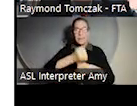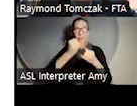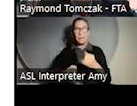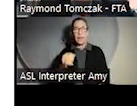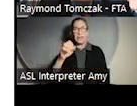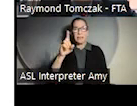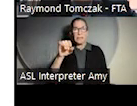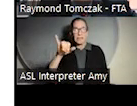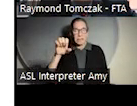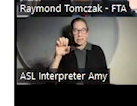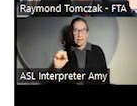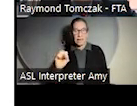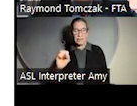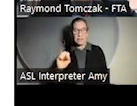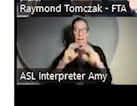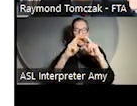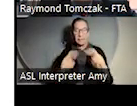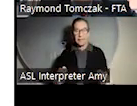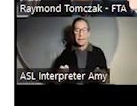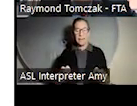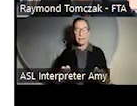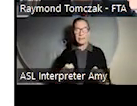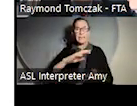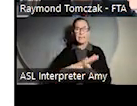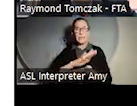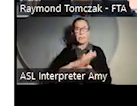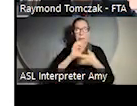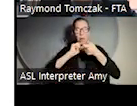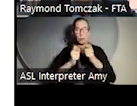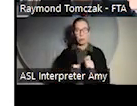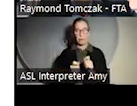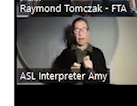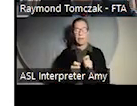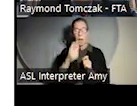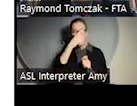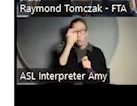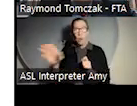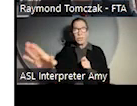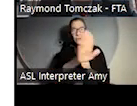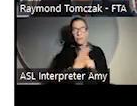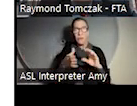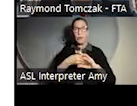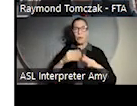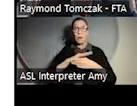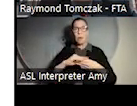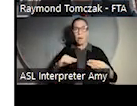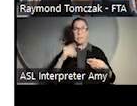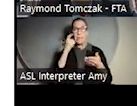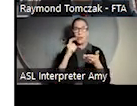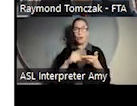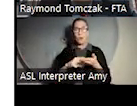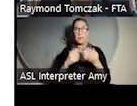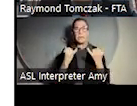as appropriate, the analysis in the EIS document may be revised as a result. Please note that we will not be responding